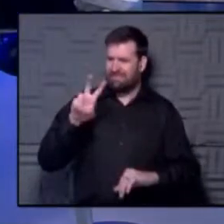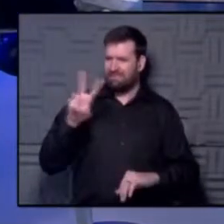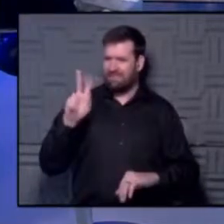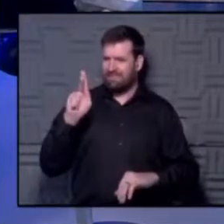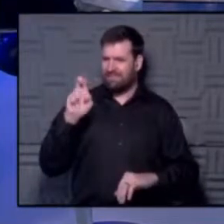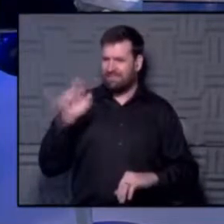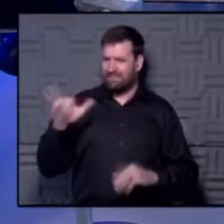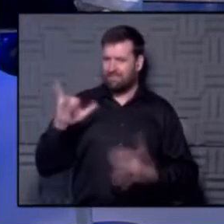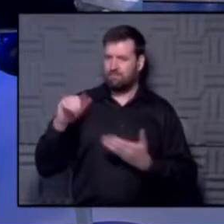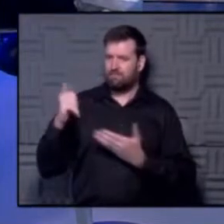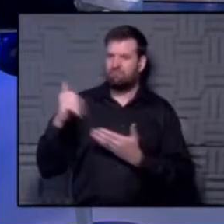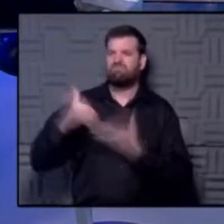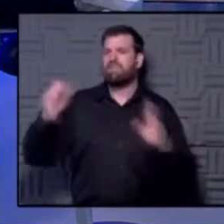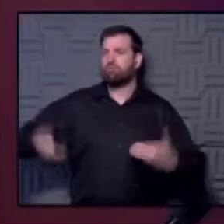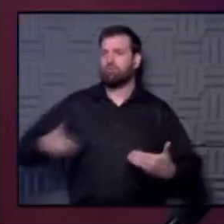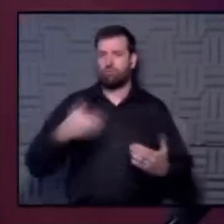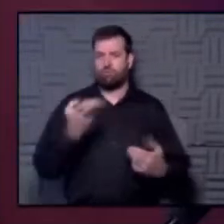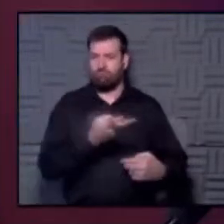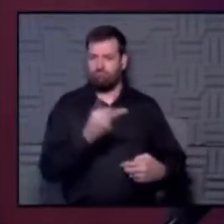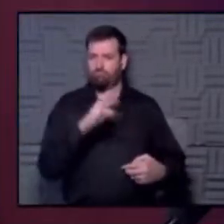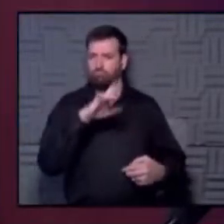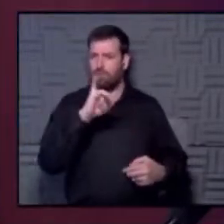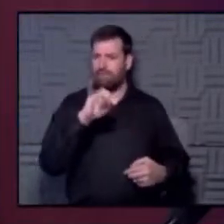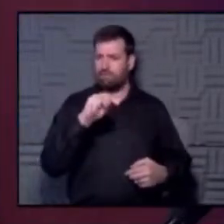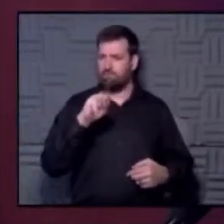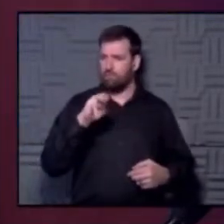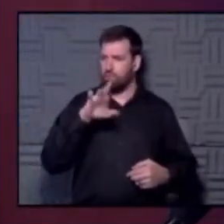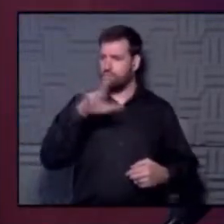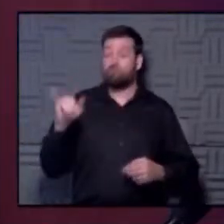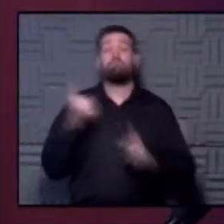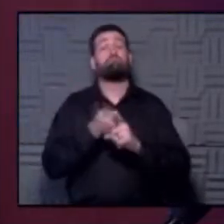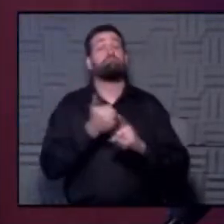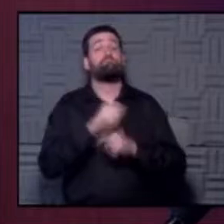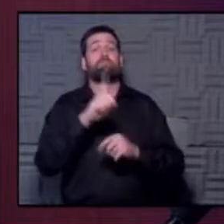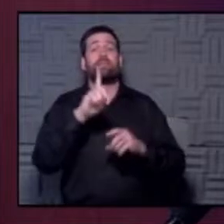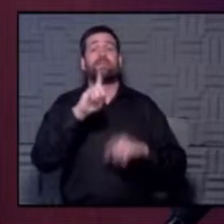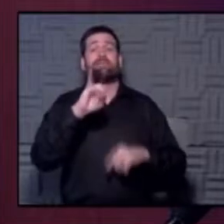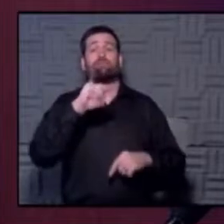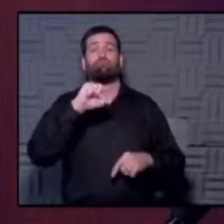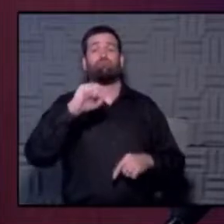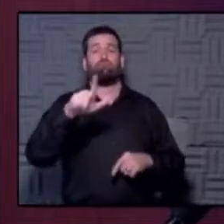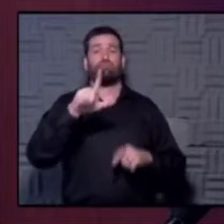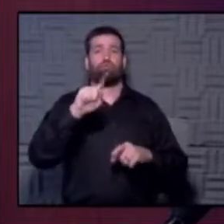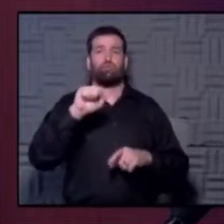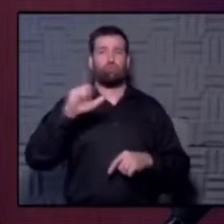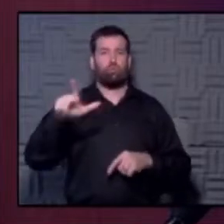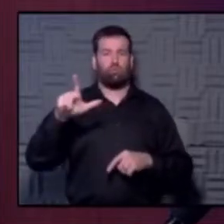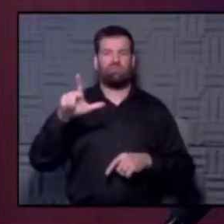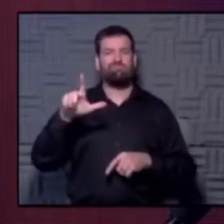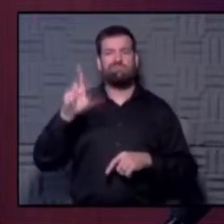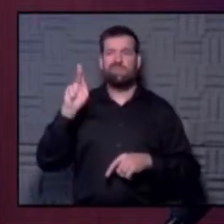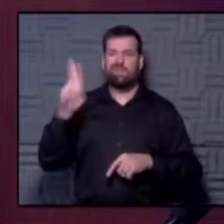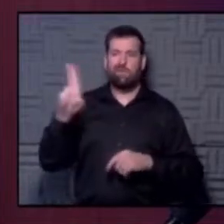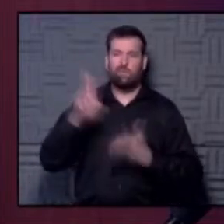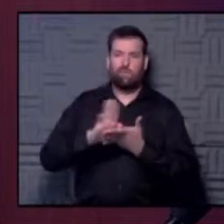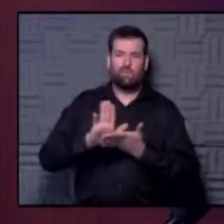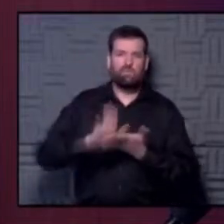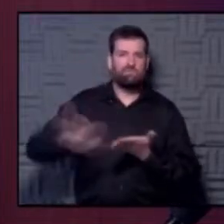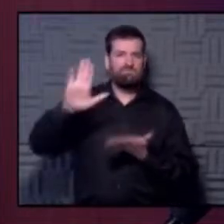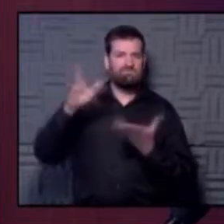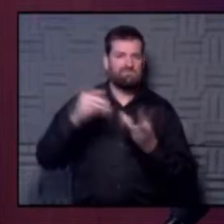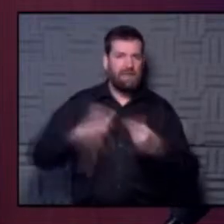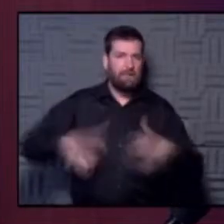introduce Brian and Marcy to our audience. Sure. So CV Key is a digital tool that's helping the KU campus and other organizations right